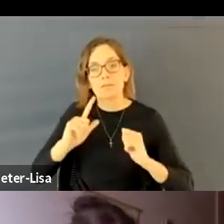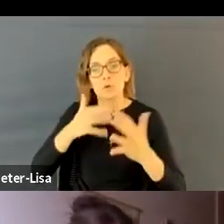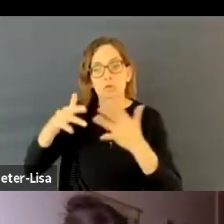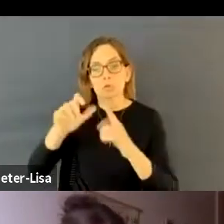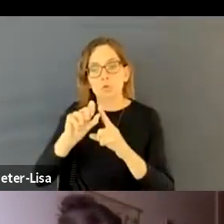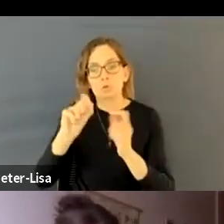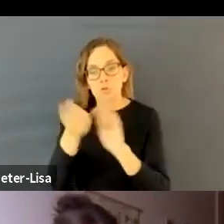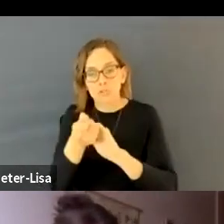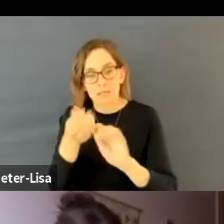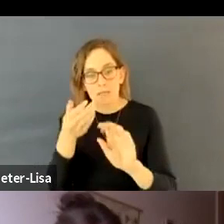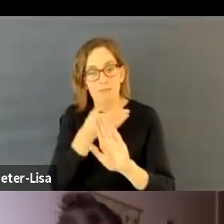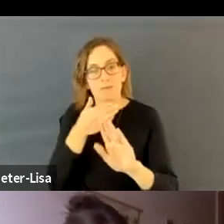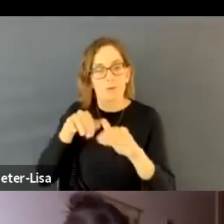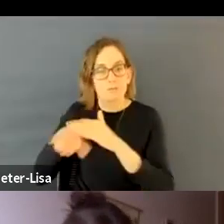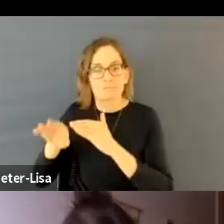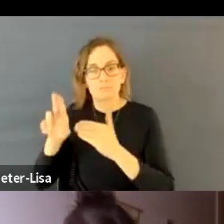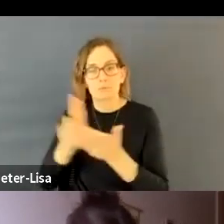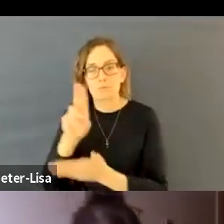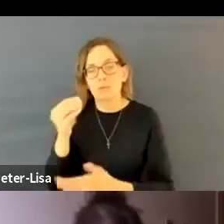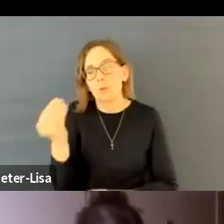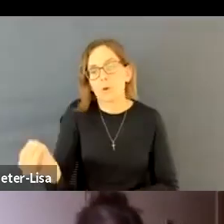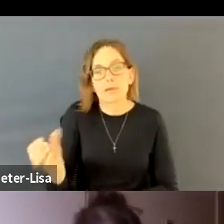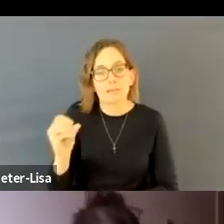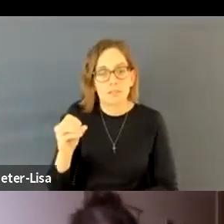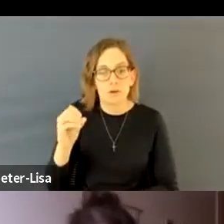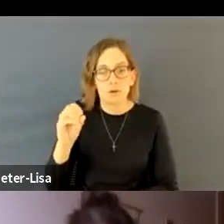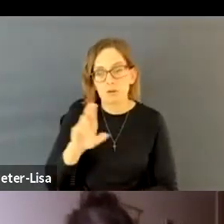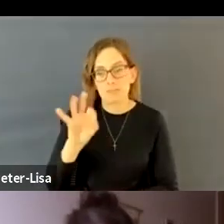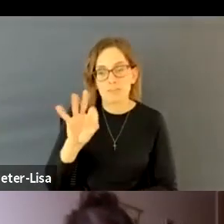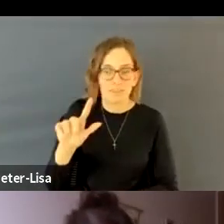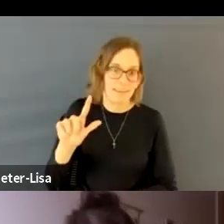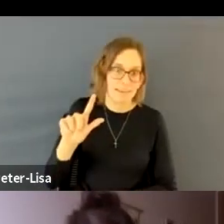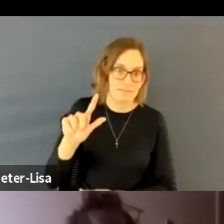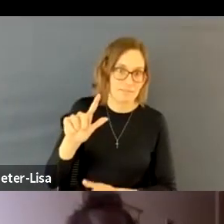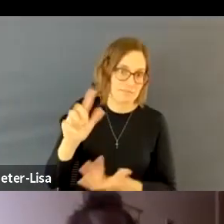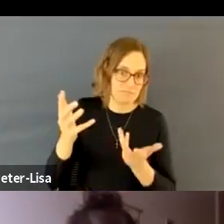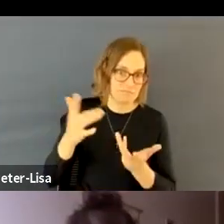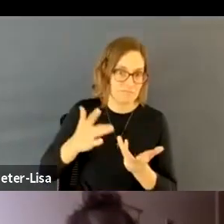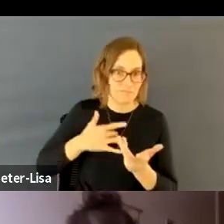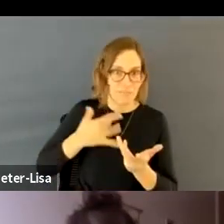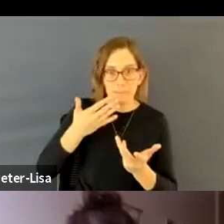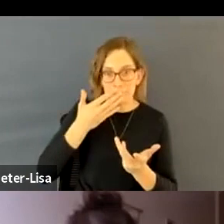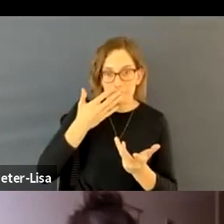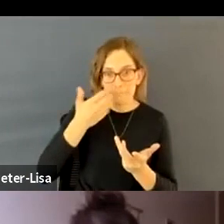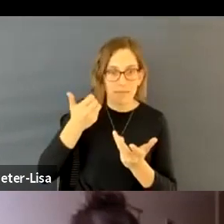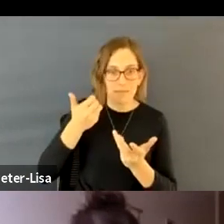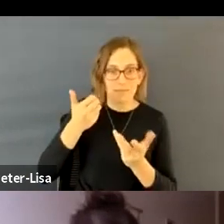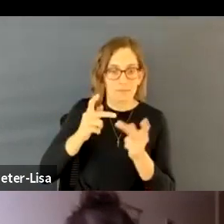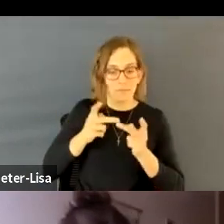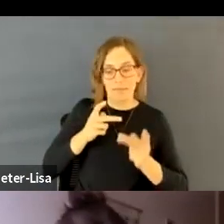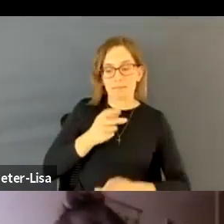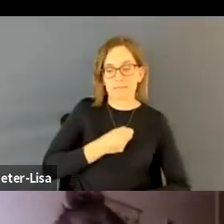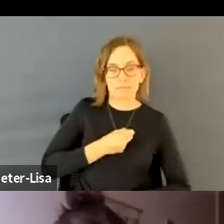before getting to the University of Oregon. So Rehearsals for Life was like the best place where I